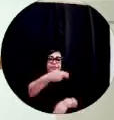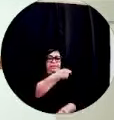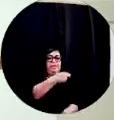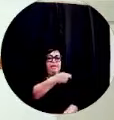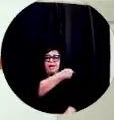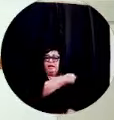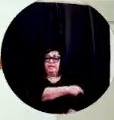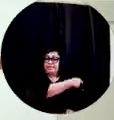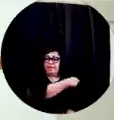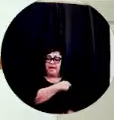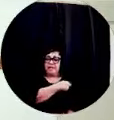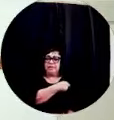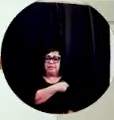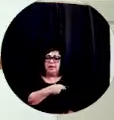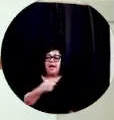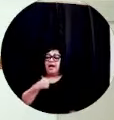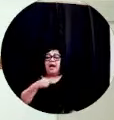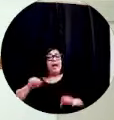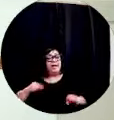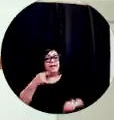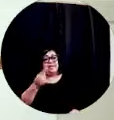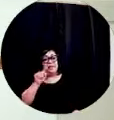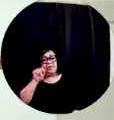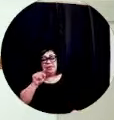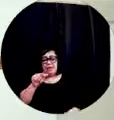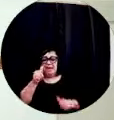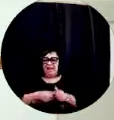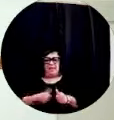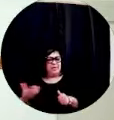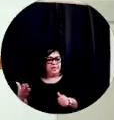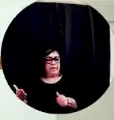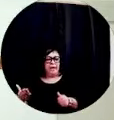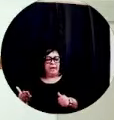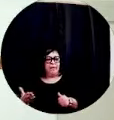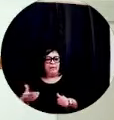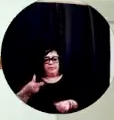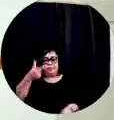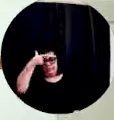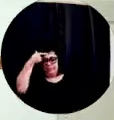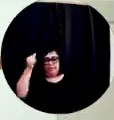take God for granted. Mm-mm.